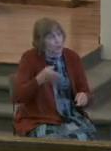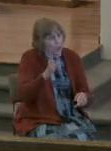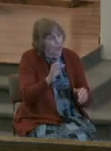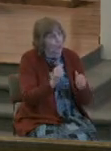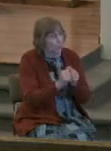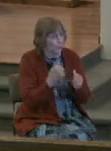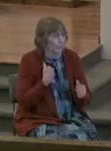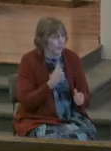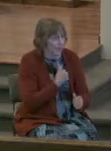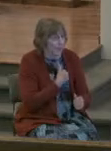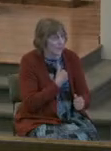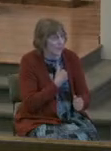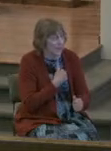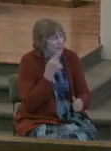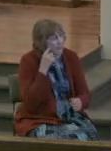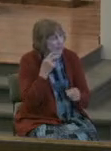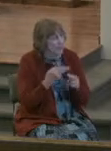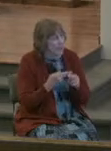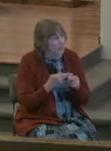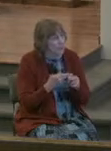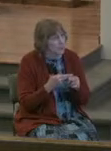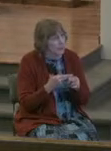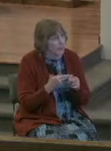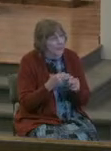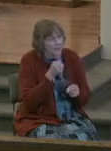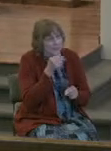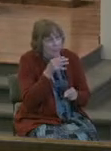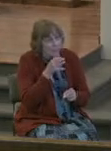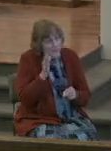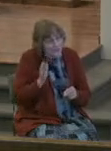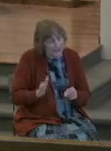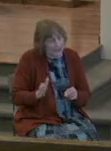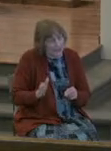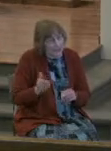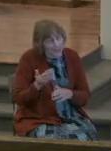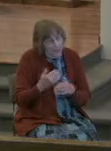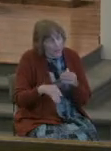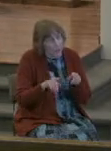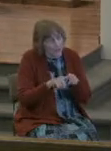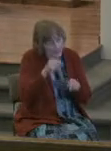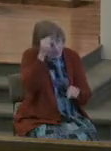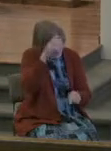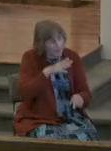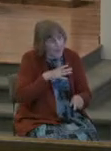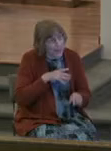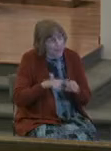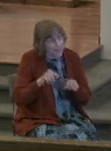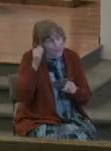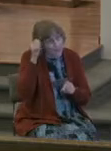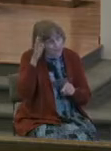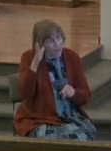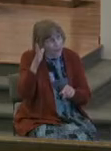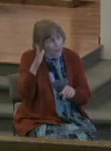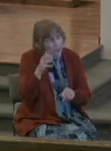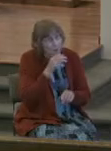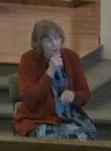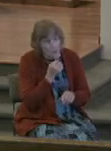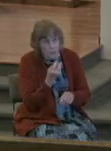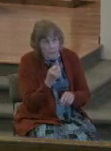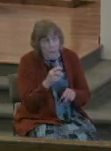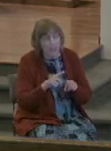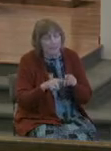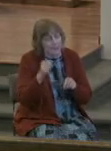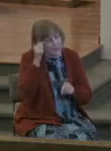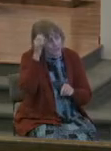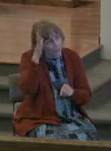with us. To think about on his mother's side, he's born as a man, But on his father, and he's 12 years old, but on his